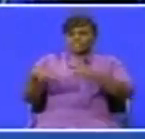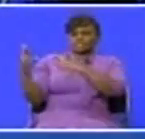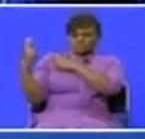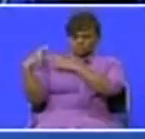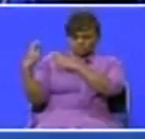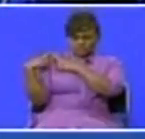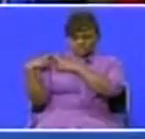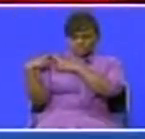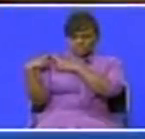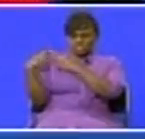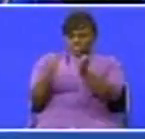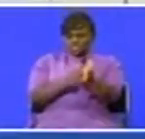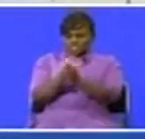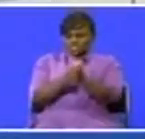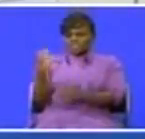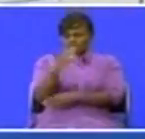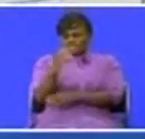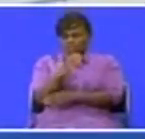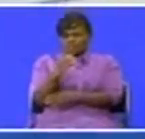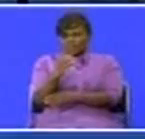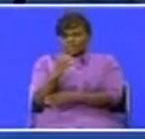and in the best interest of the consumer. So,